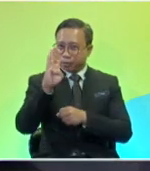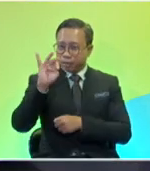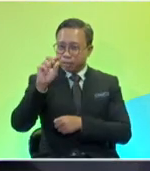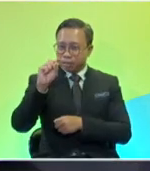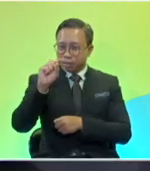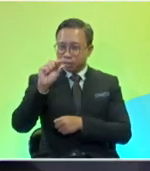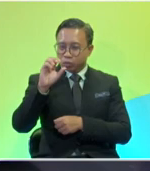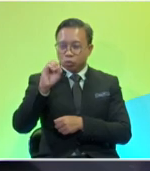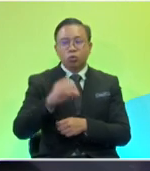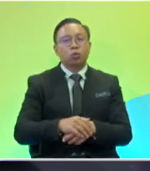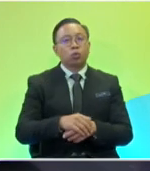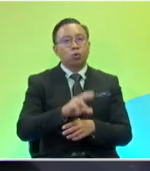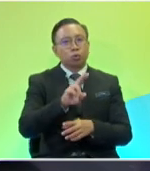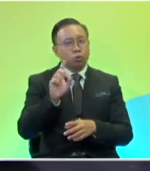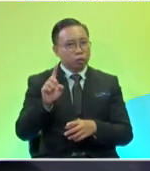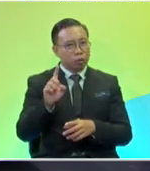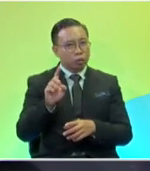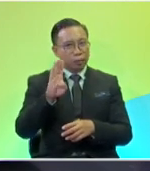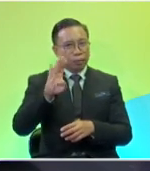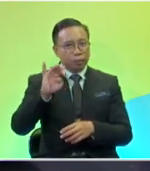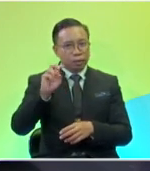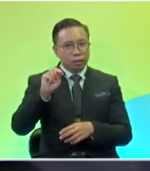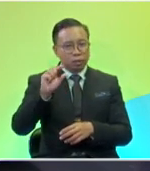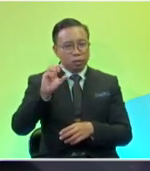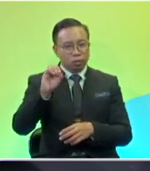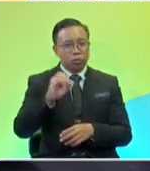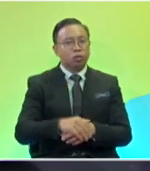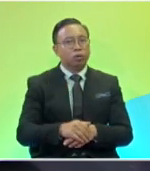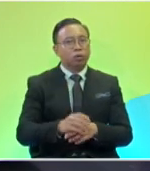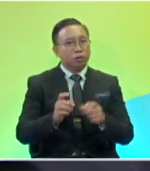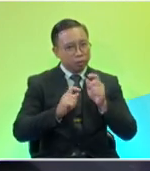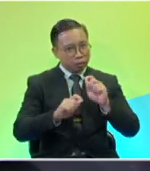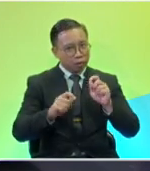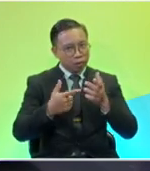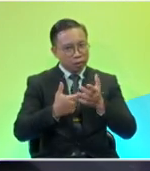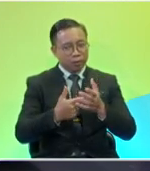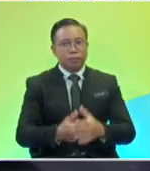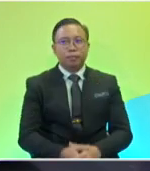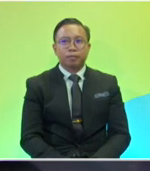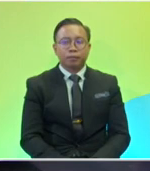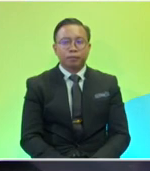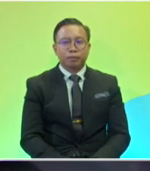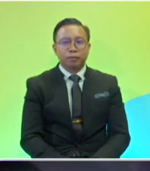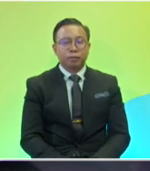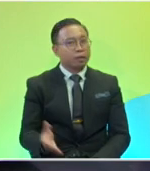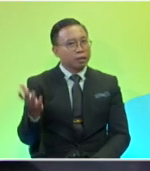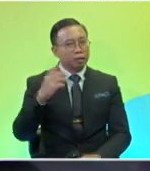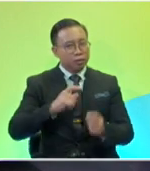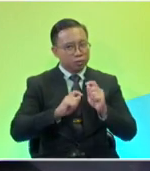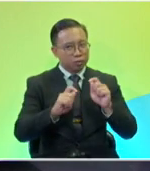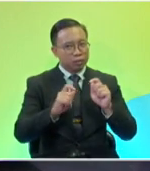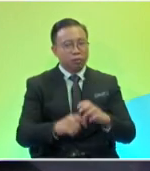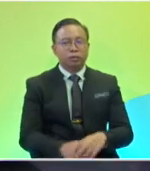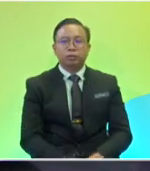both of us. Yeah. I got one bingo. Yeah. Would you like to try one more time? One more time, okay, let's go. Okay. This